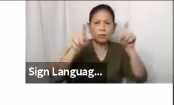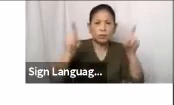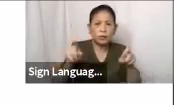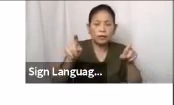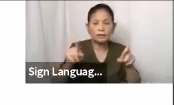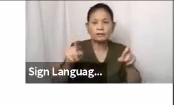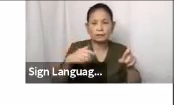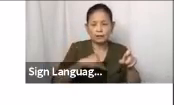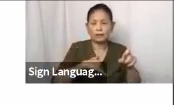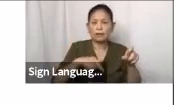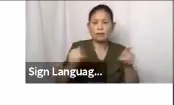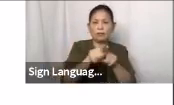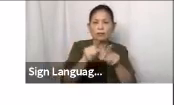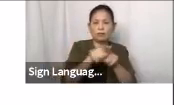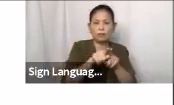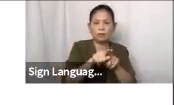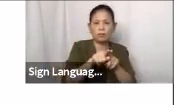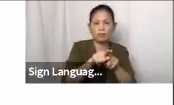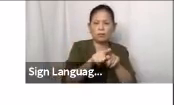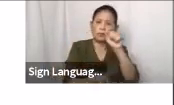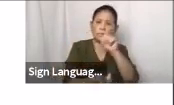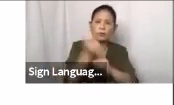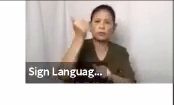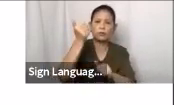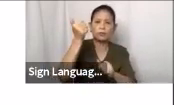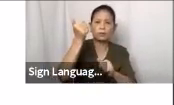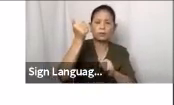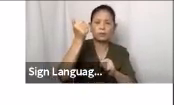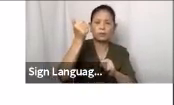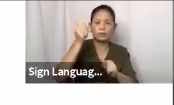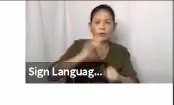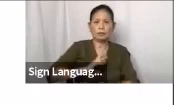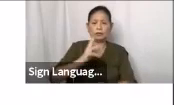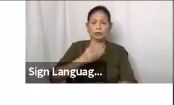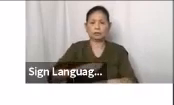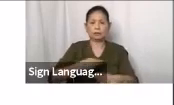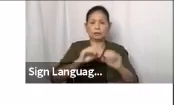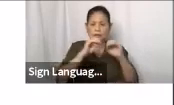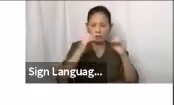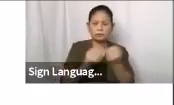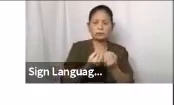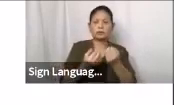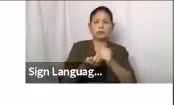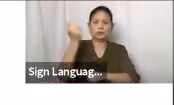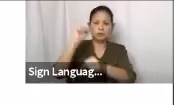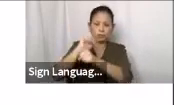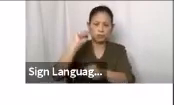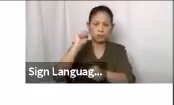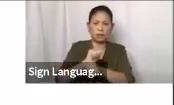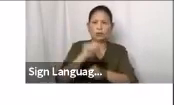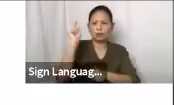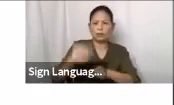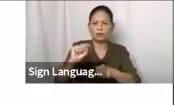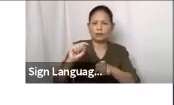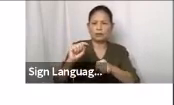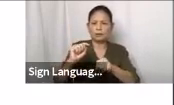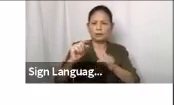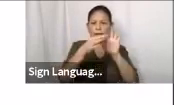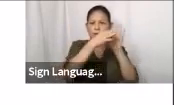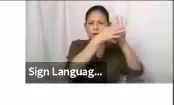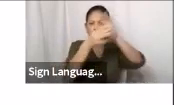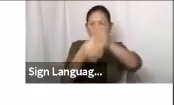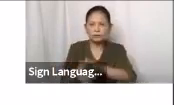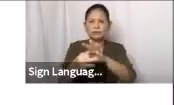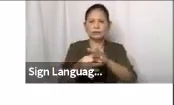are transgender, we have transgenders in our organization working. So we can relate this overall topic with us